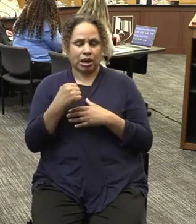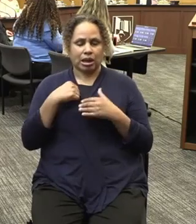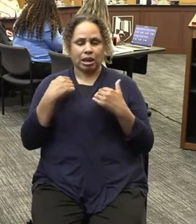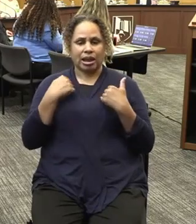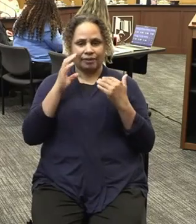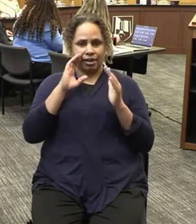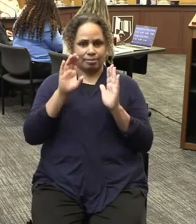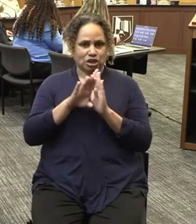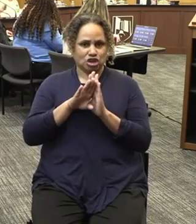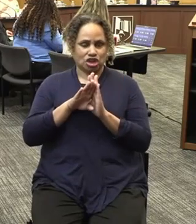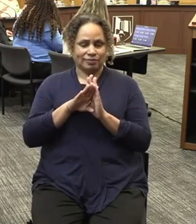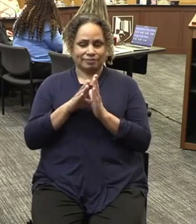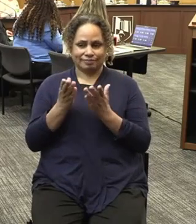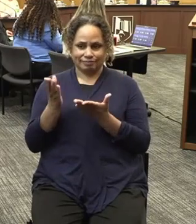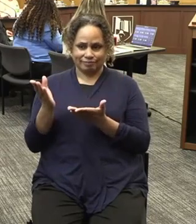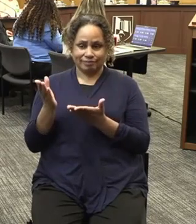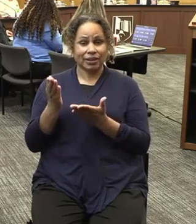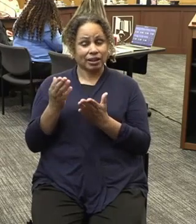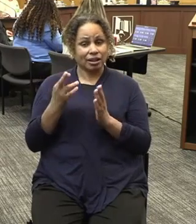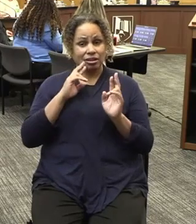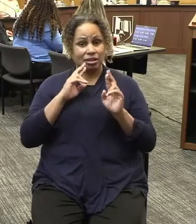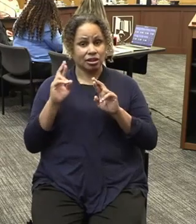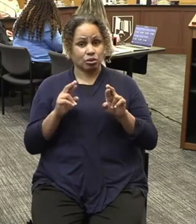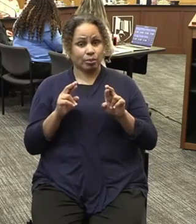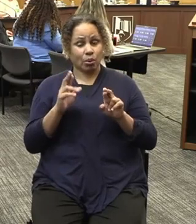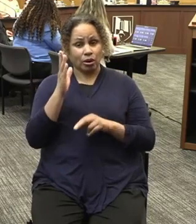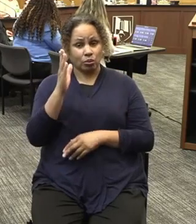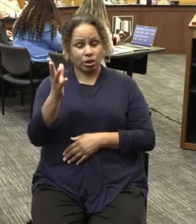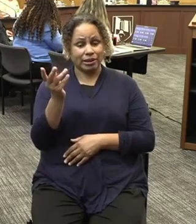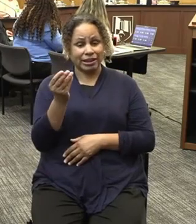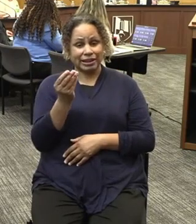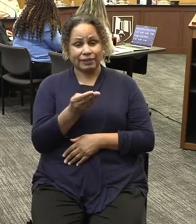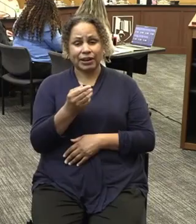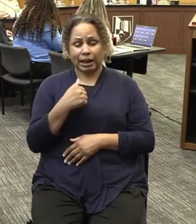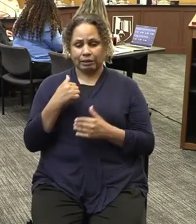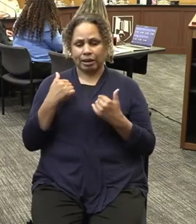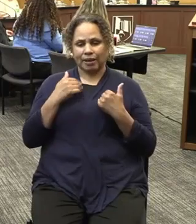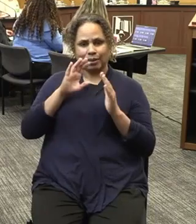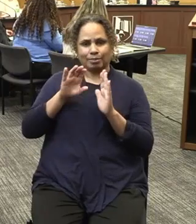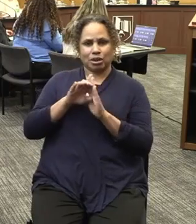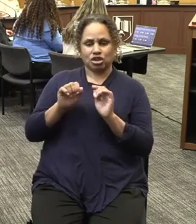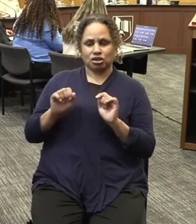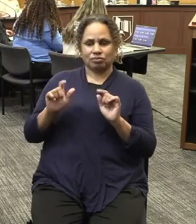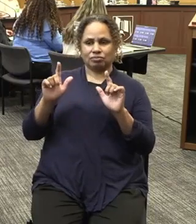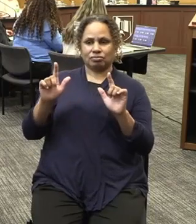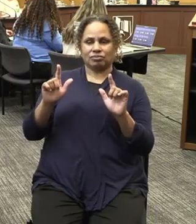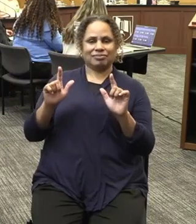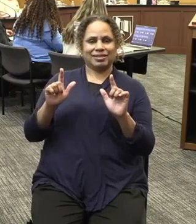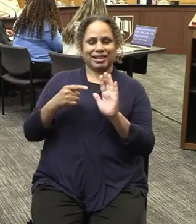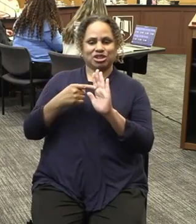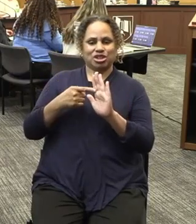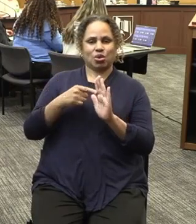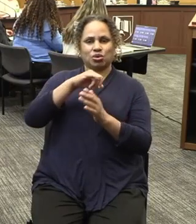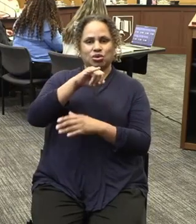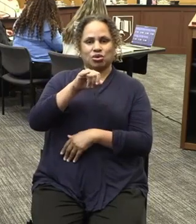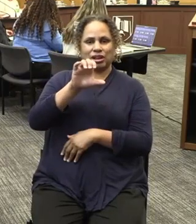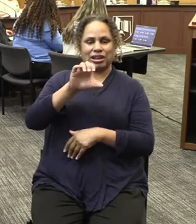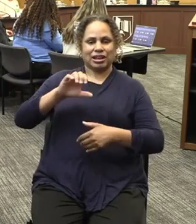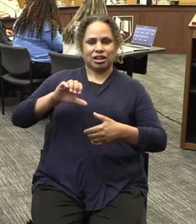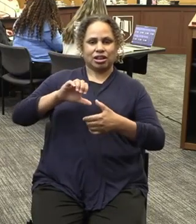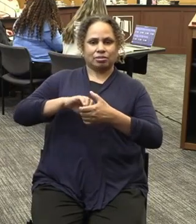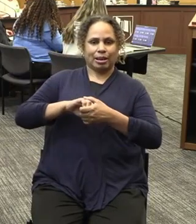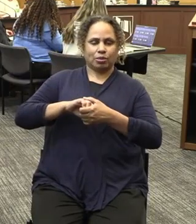picture. This report will be given. I have a picture that shows Joliet Junior College collaborating